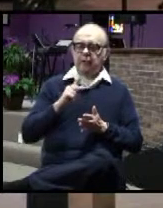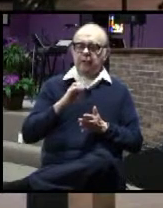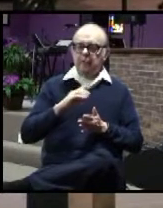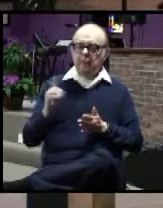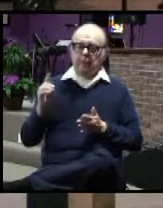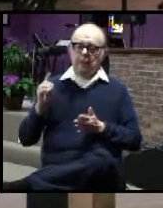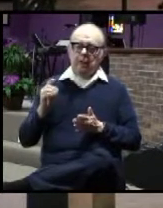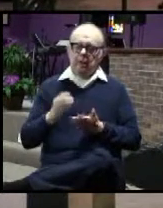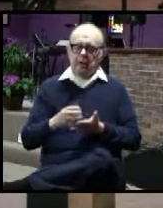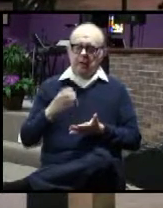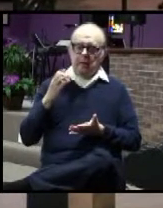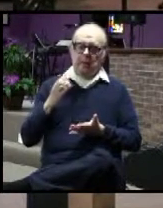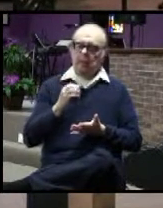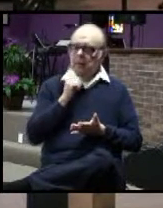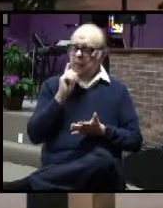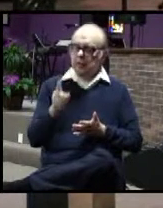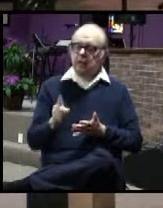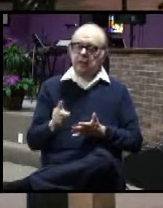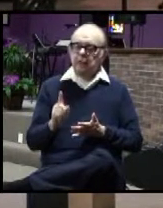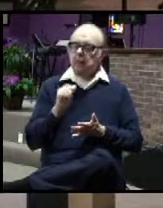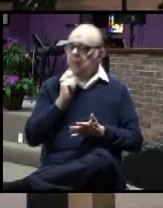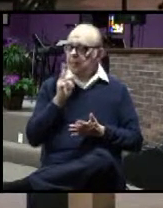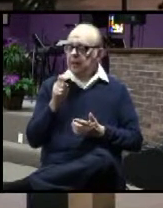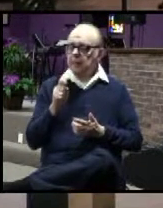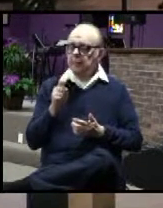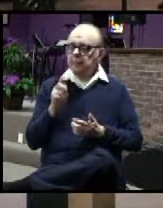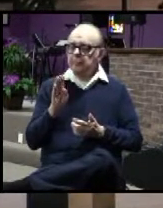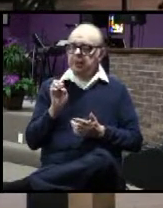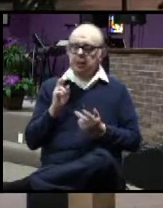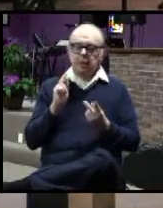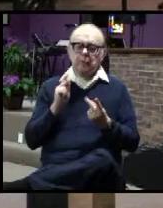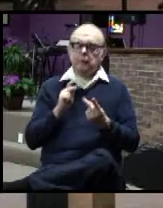It's not one that has to be perfect all the time.